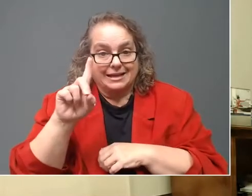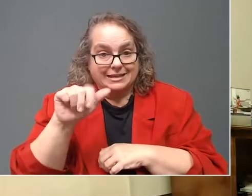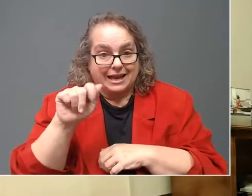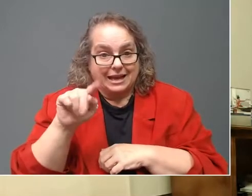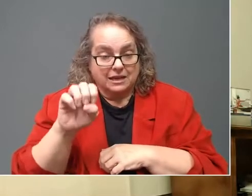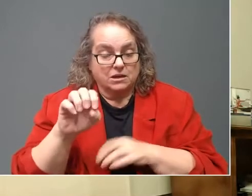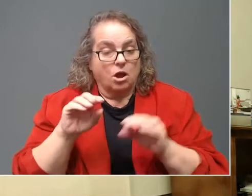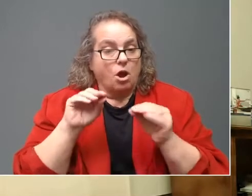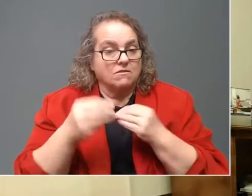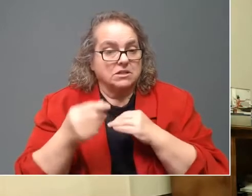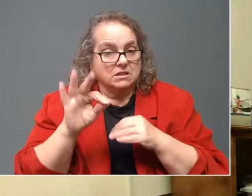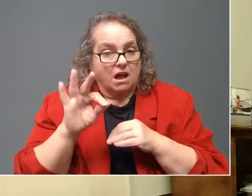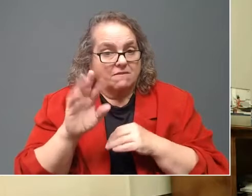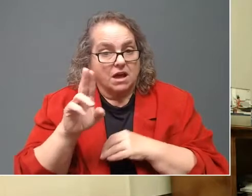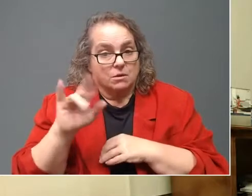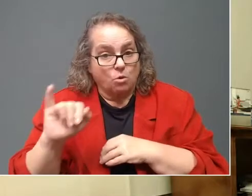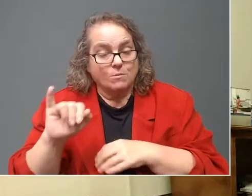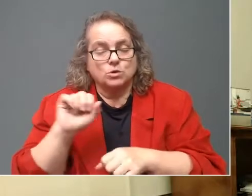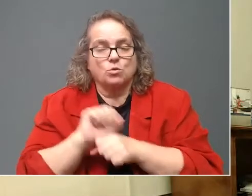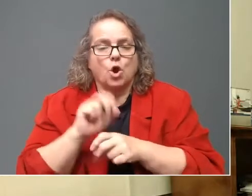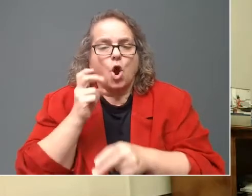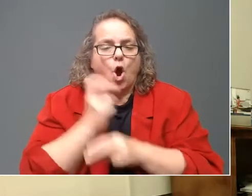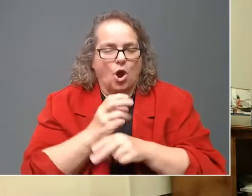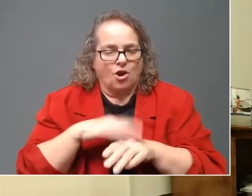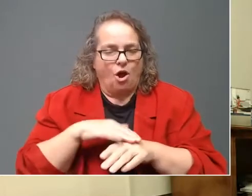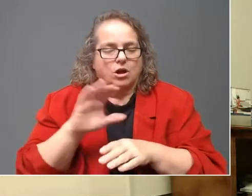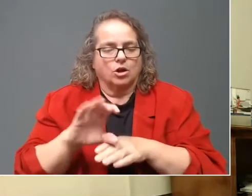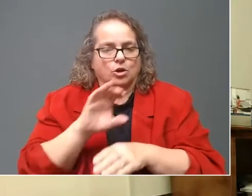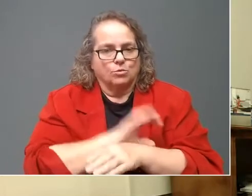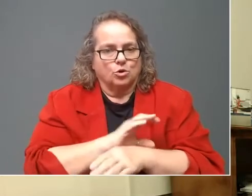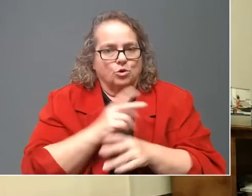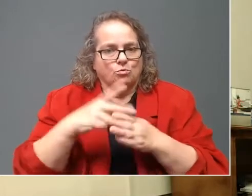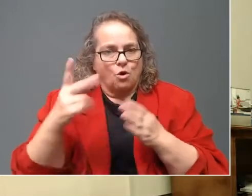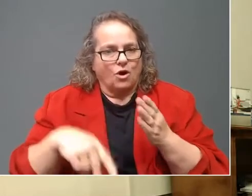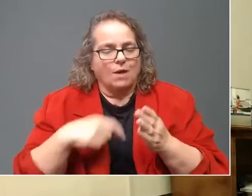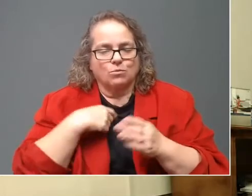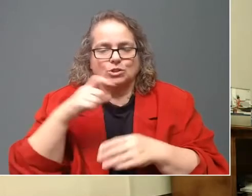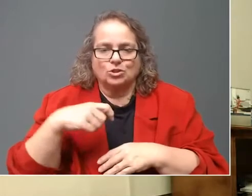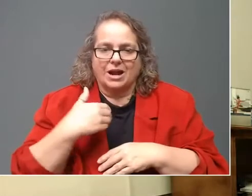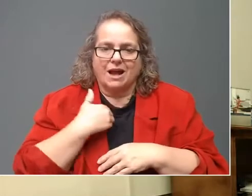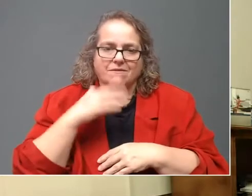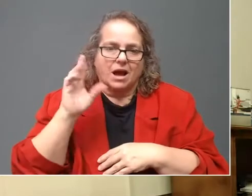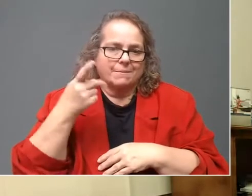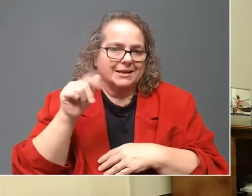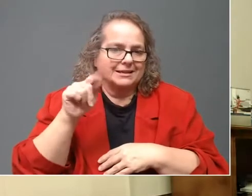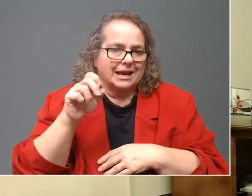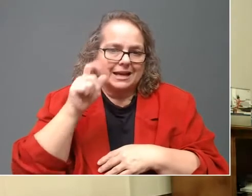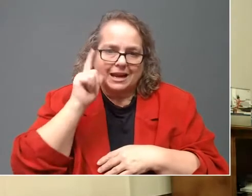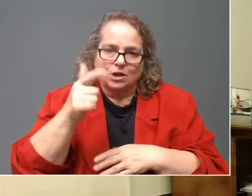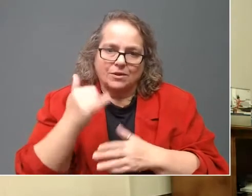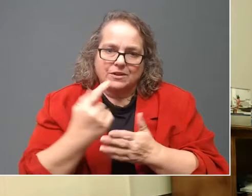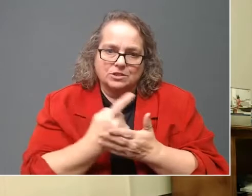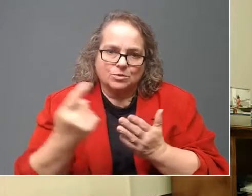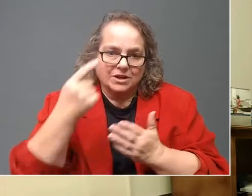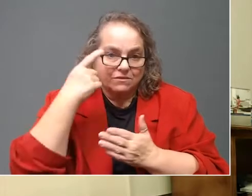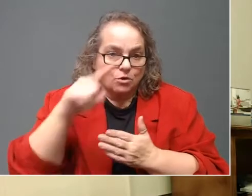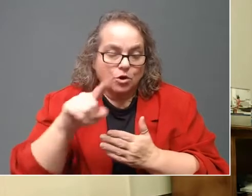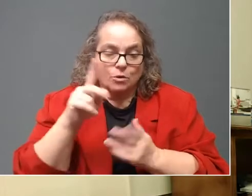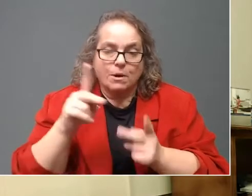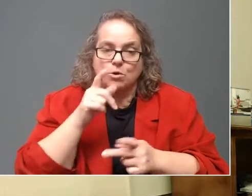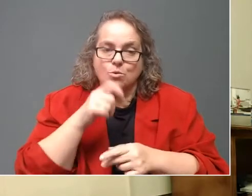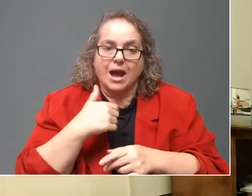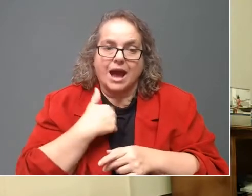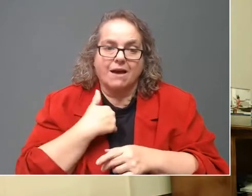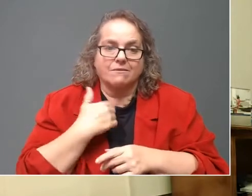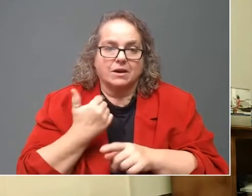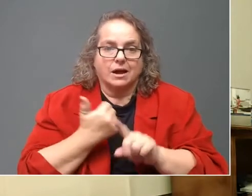hard on that programming, and we should have an update later this week for you for people who have back weeks to claim about how to